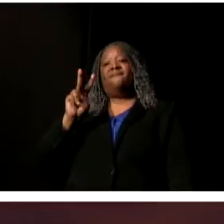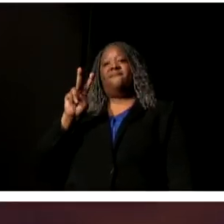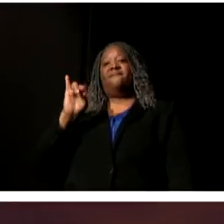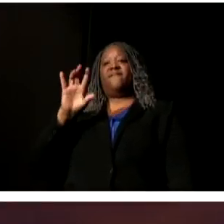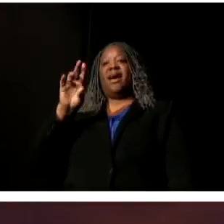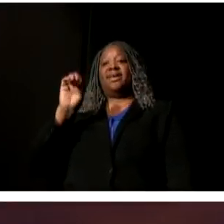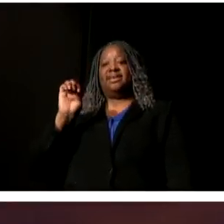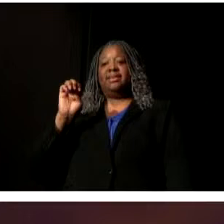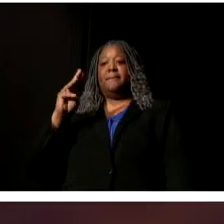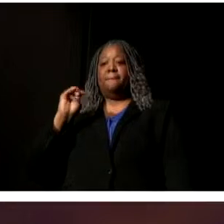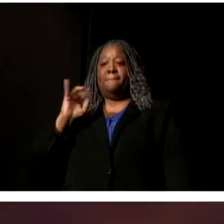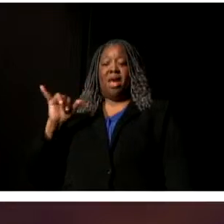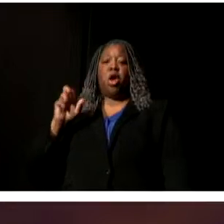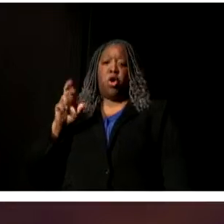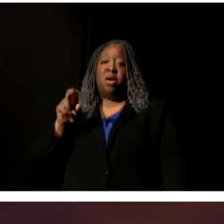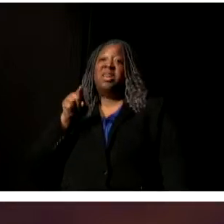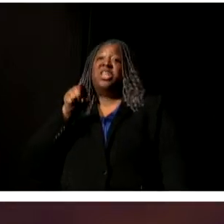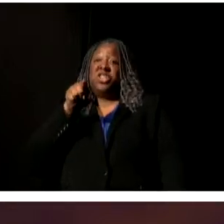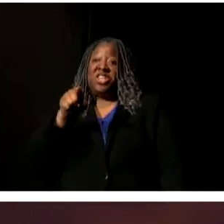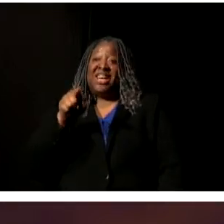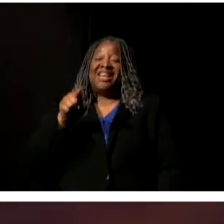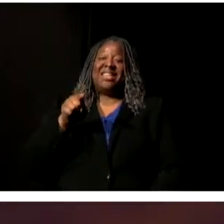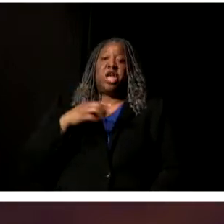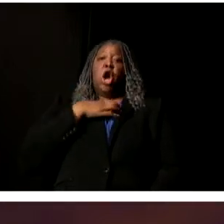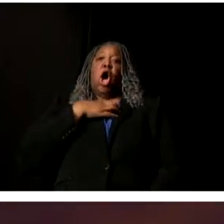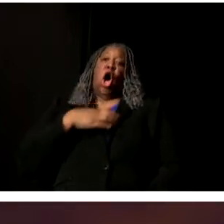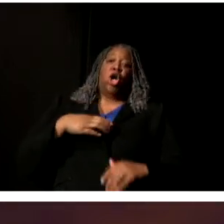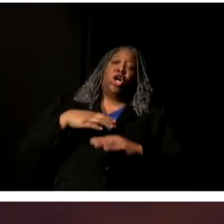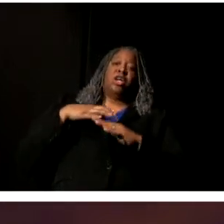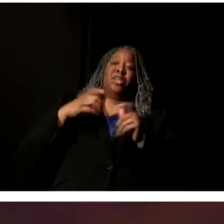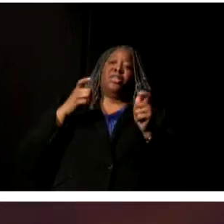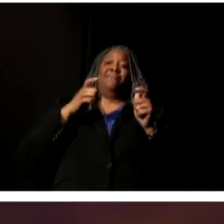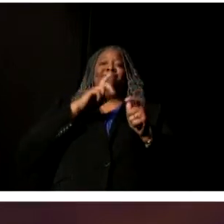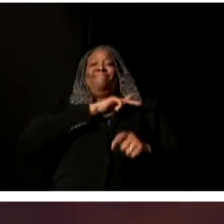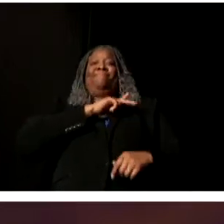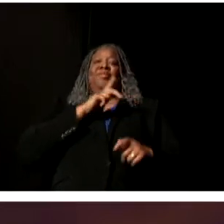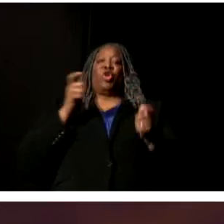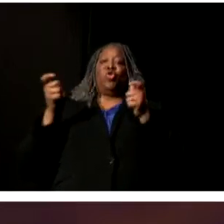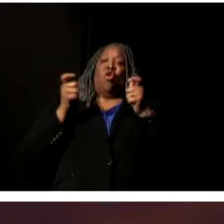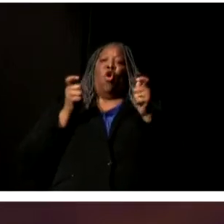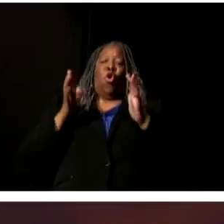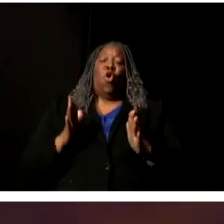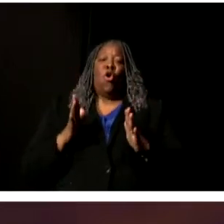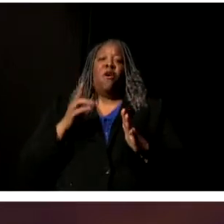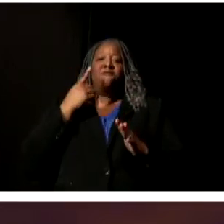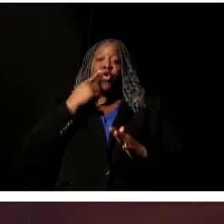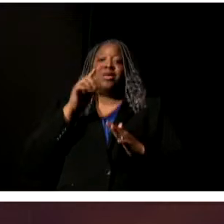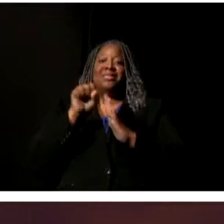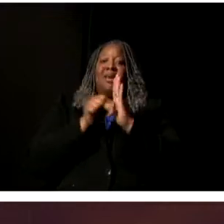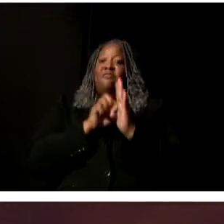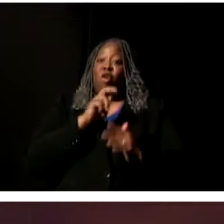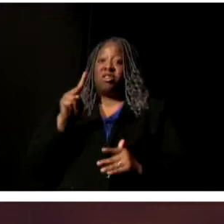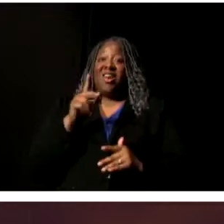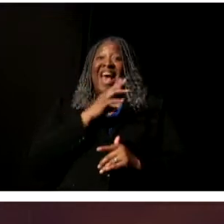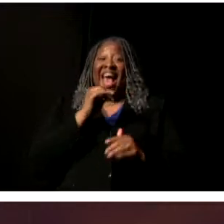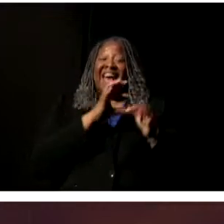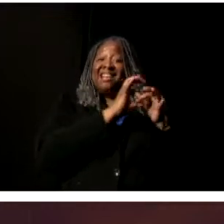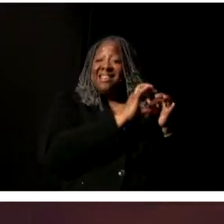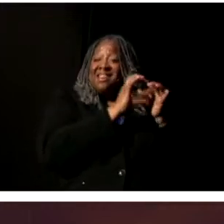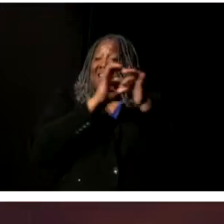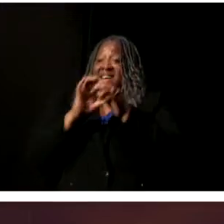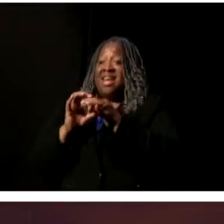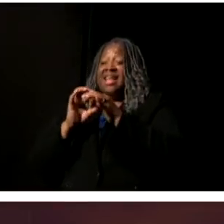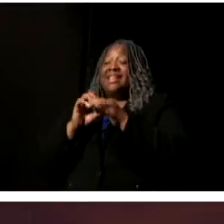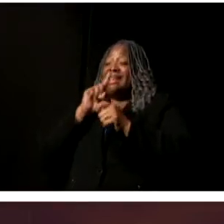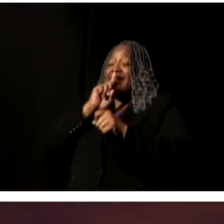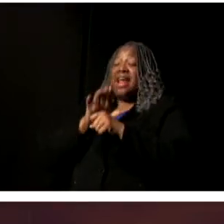If you haven't heard, she is the hunger czar in the state of Arkansas. And to tie the dedicated community members